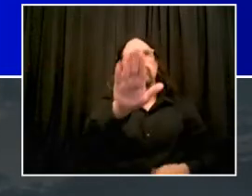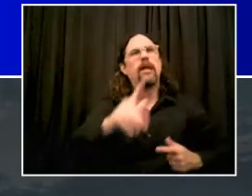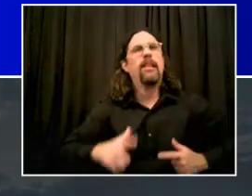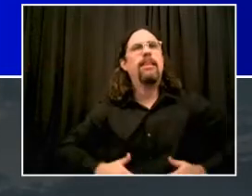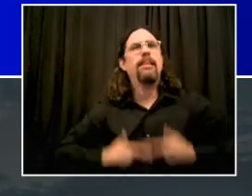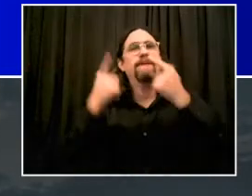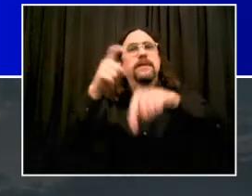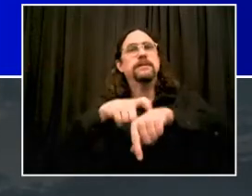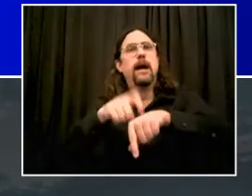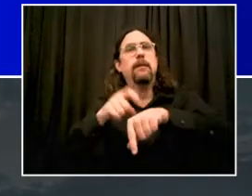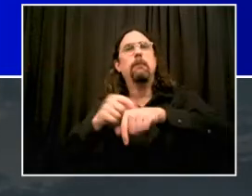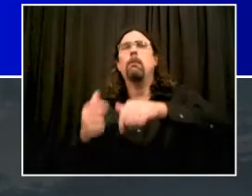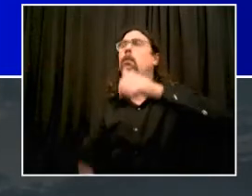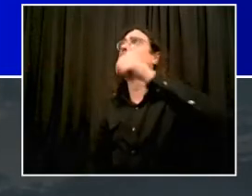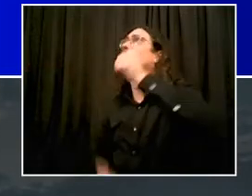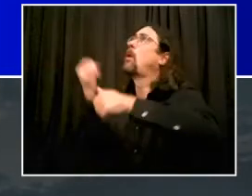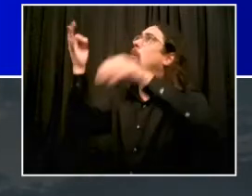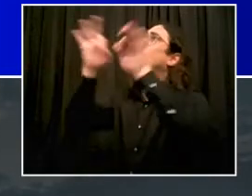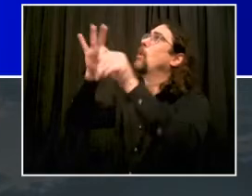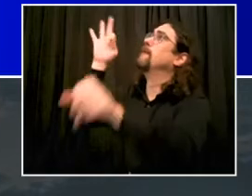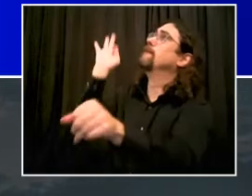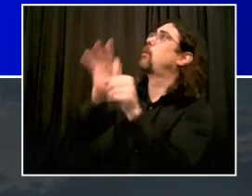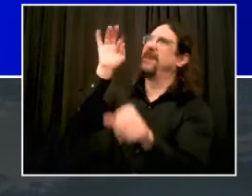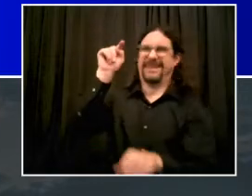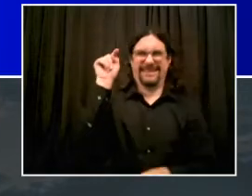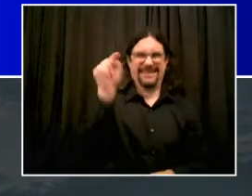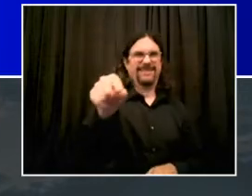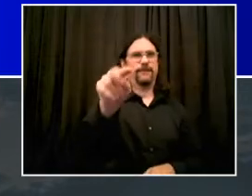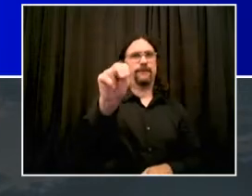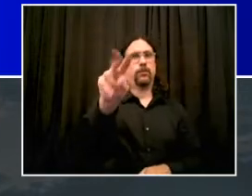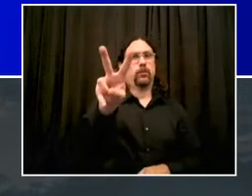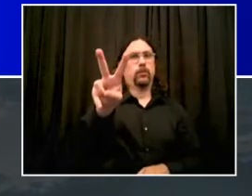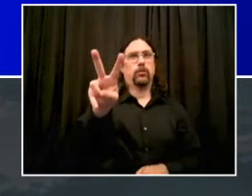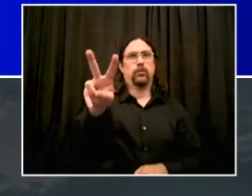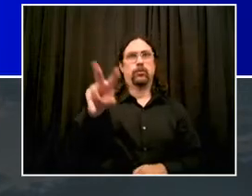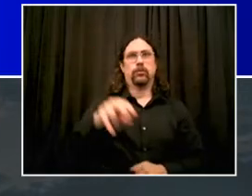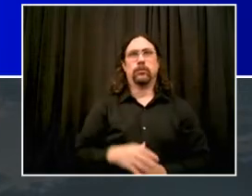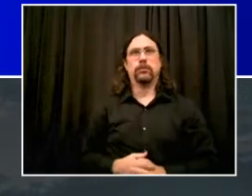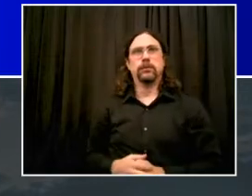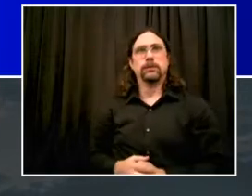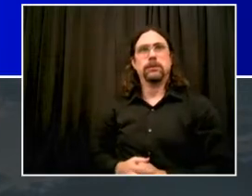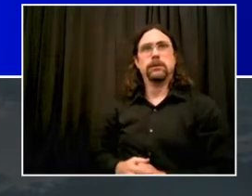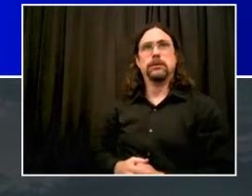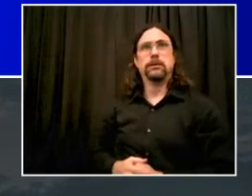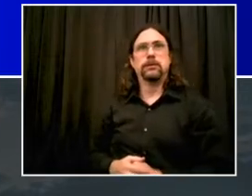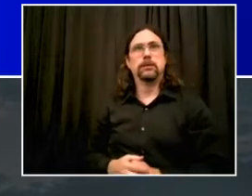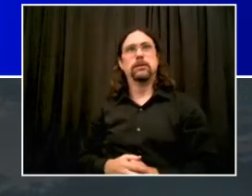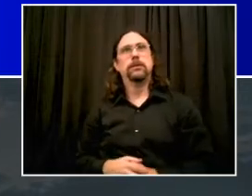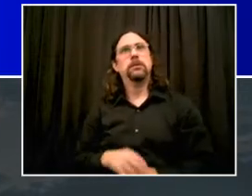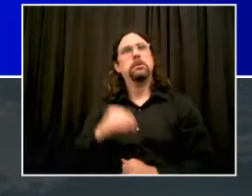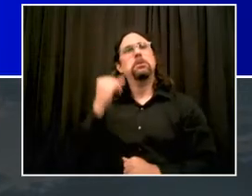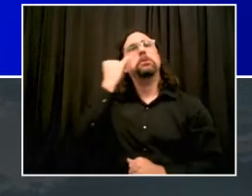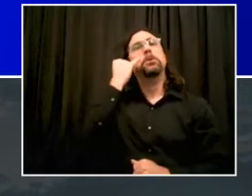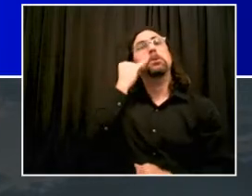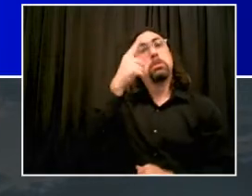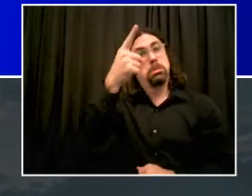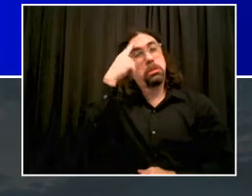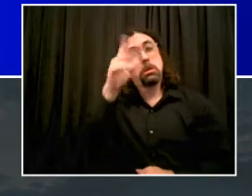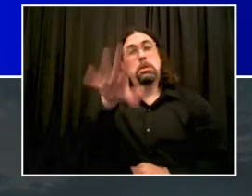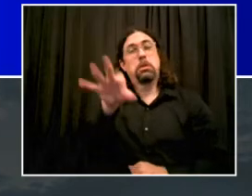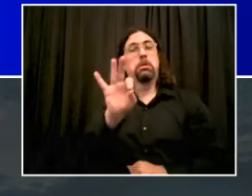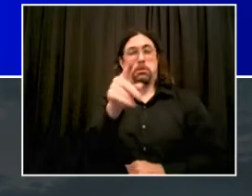people have said, oh, wow, it doesn't make a difference. Why should I bother? There's never been a more consequential election. There's never been a more important time